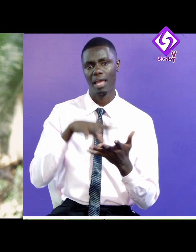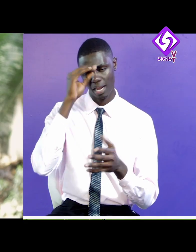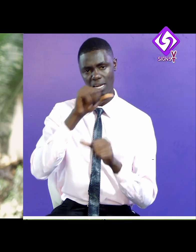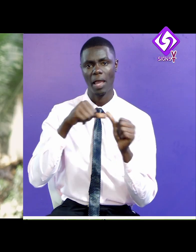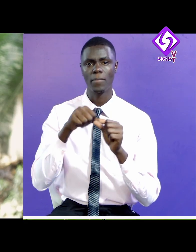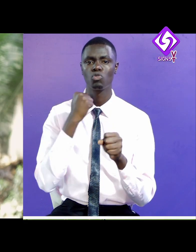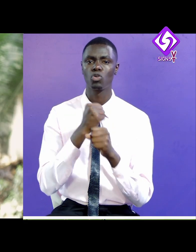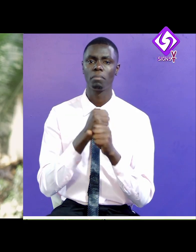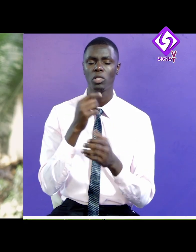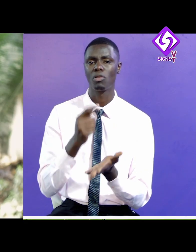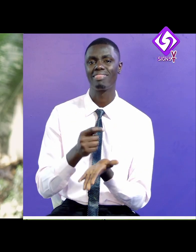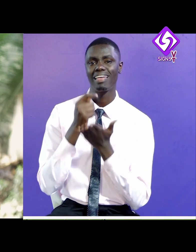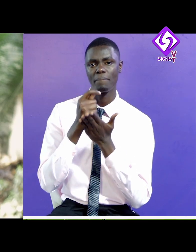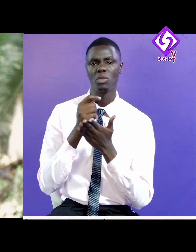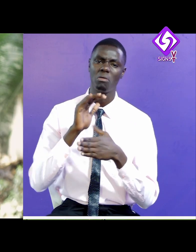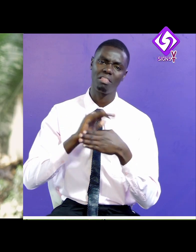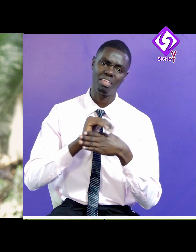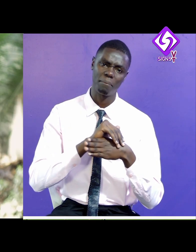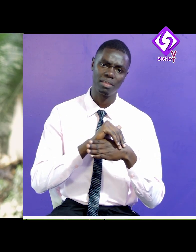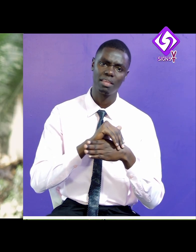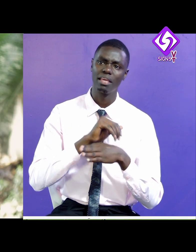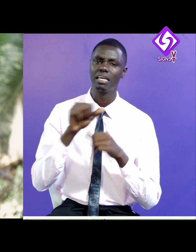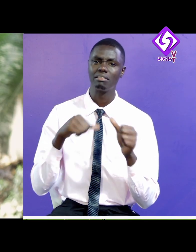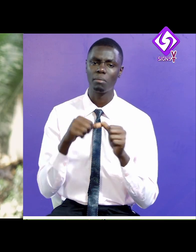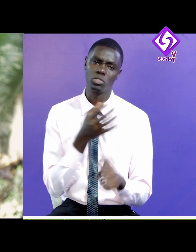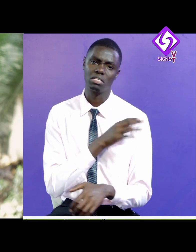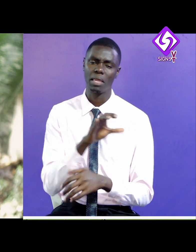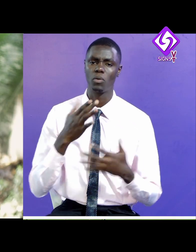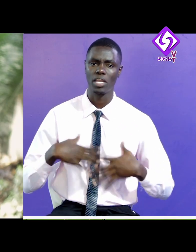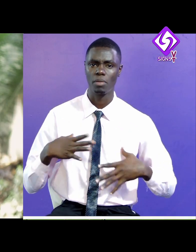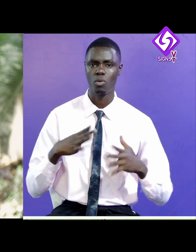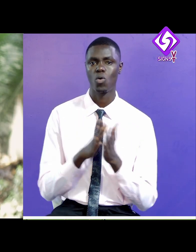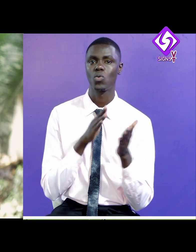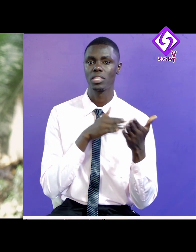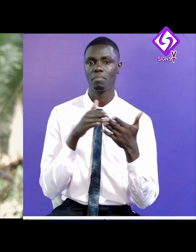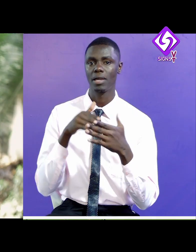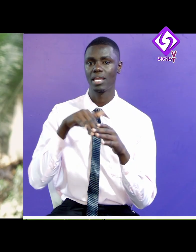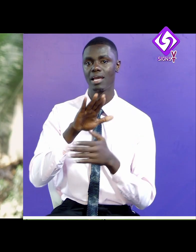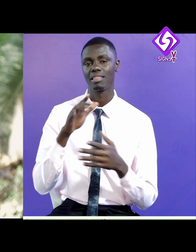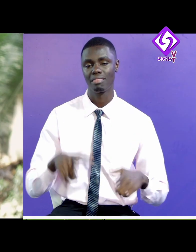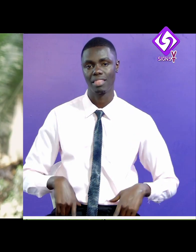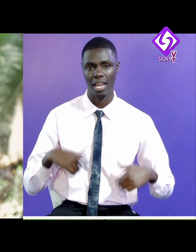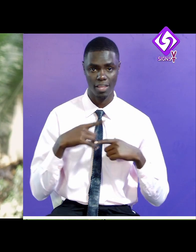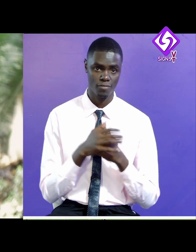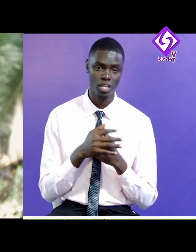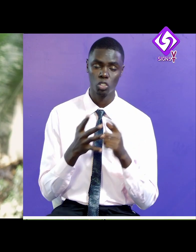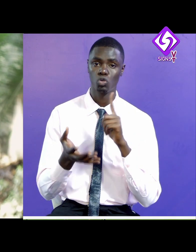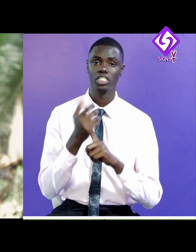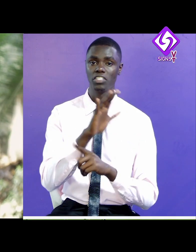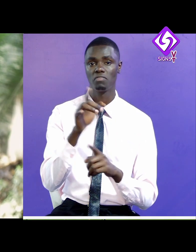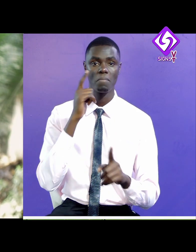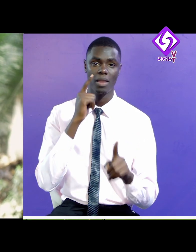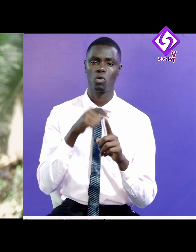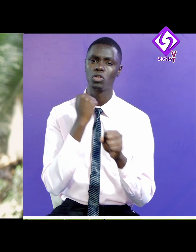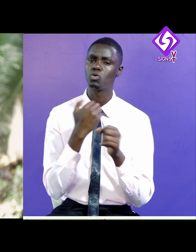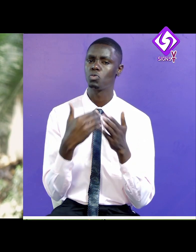occupational therapy, which is all about, like I said, empowering people with barriers in their lives to achieve their goals and